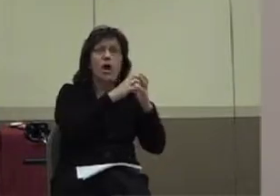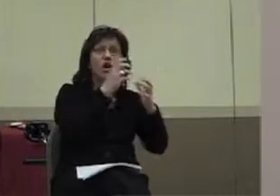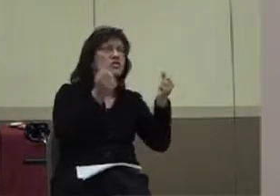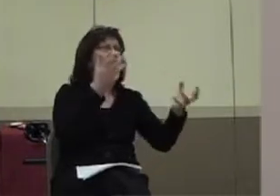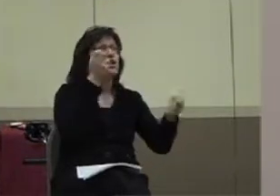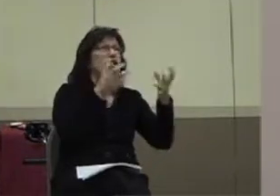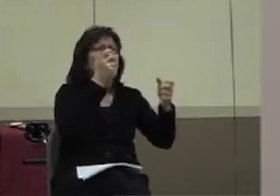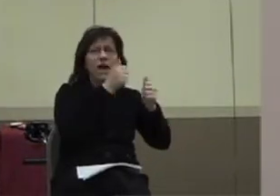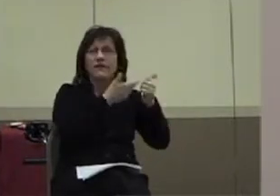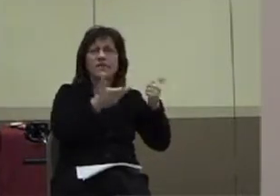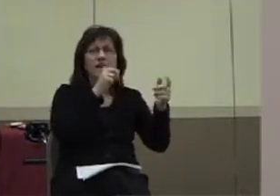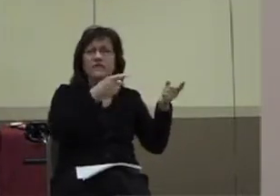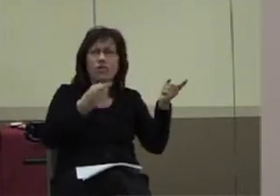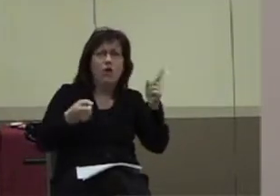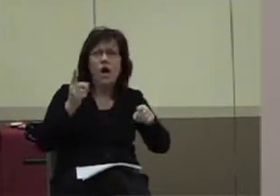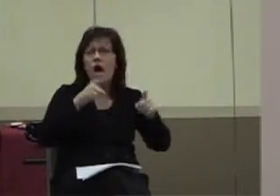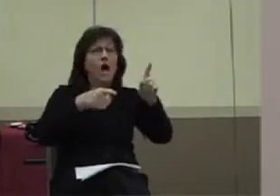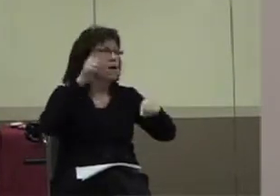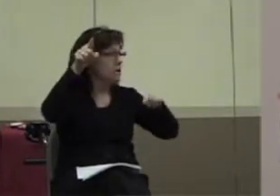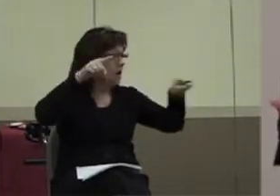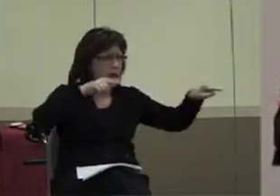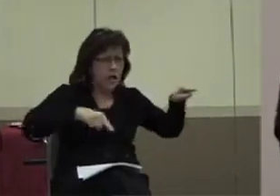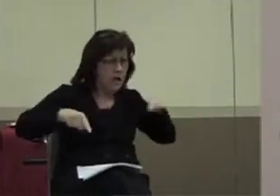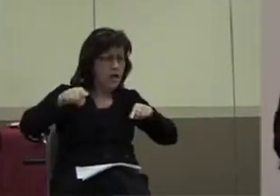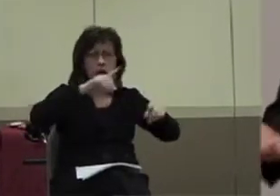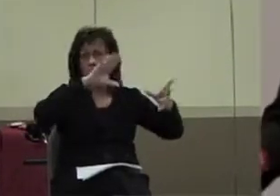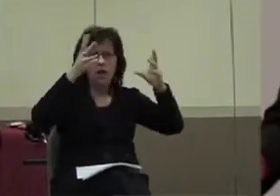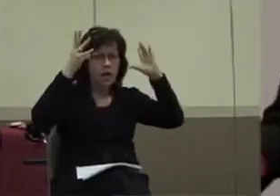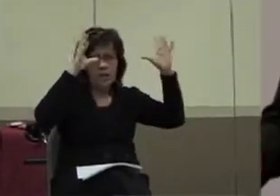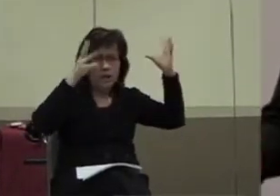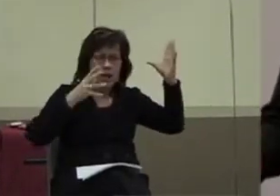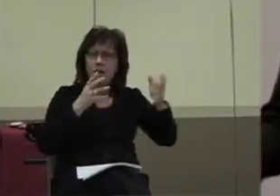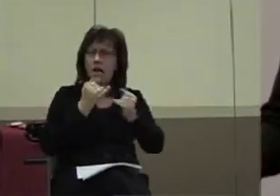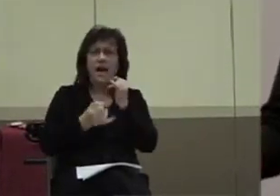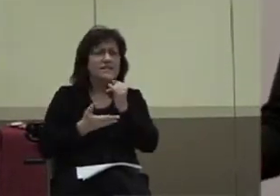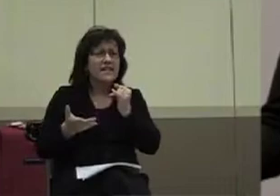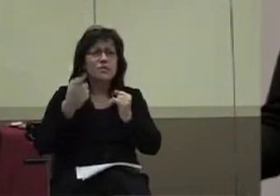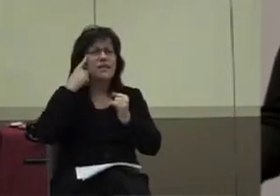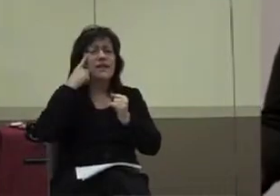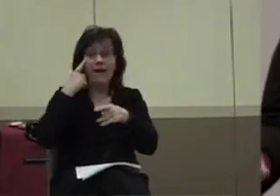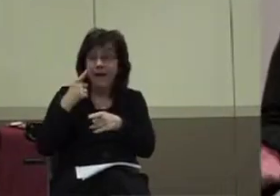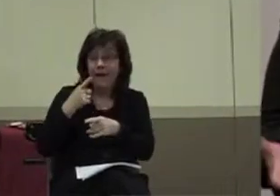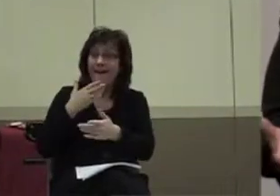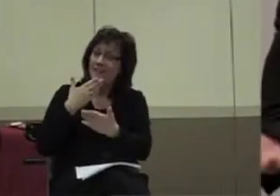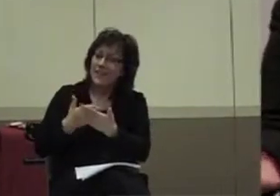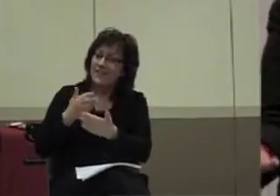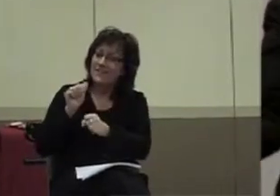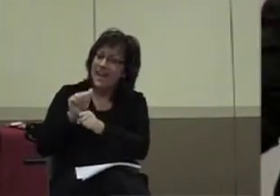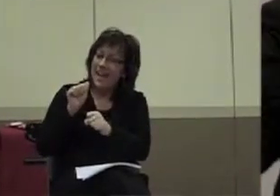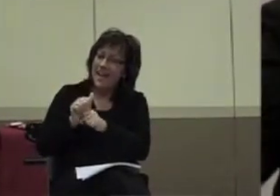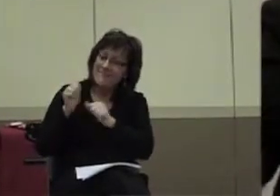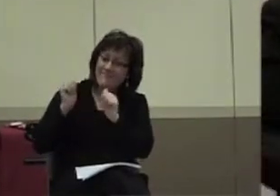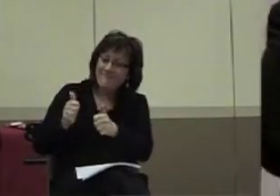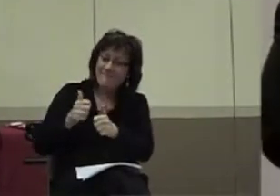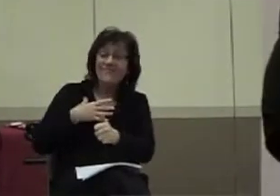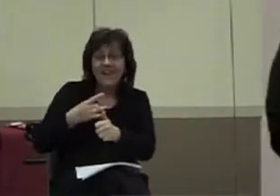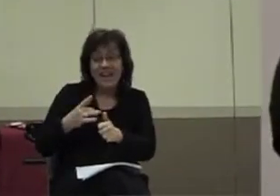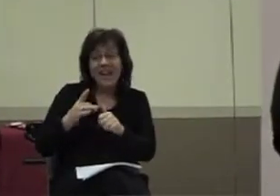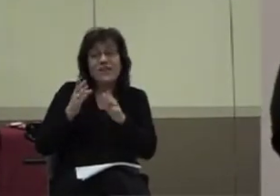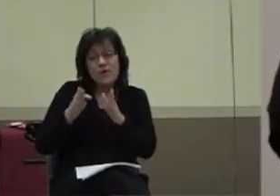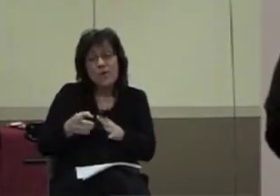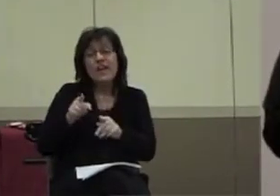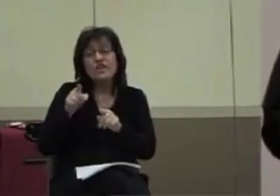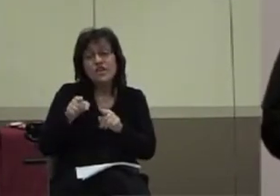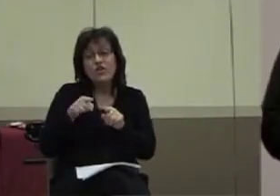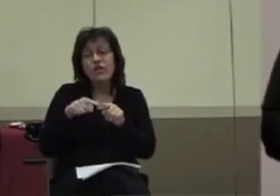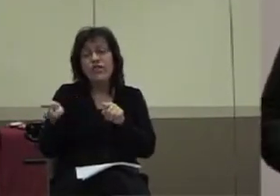that have to be done and have to be completed. So the last thing we think to do is say, good job, I like the way you, and label a